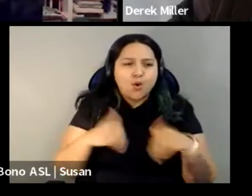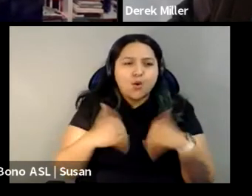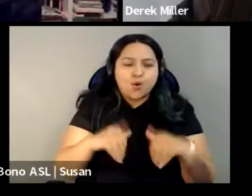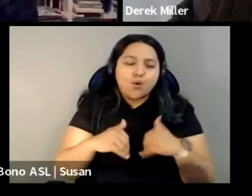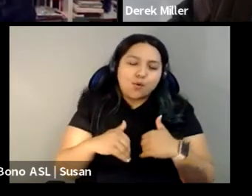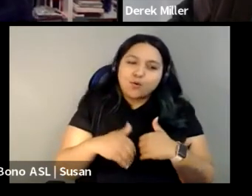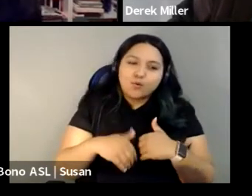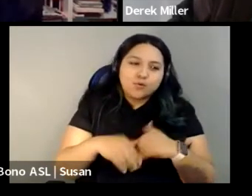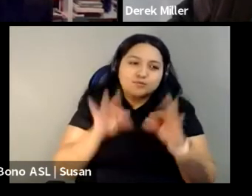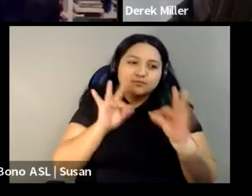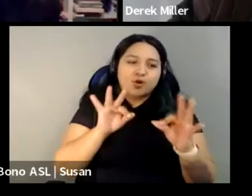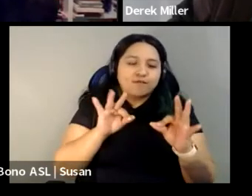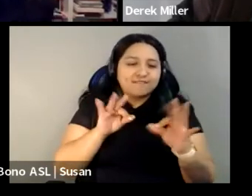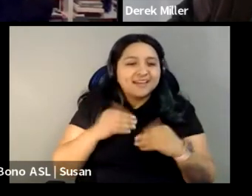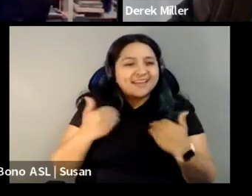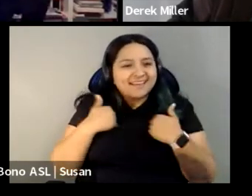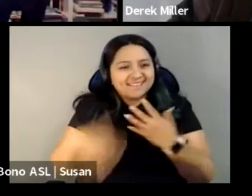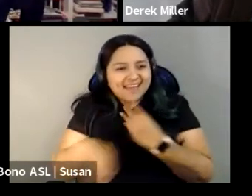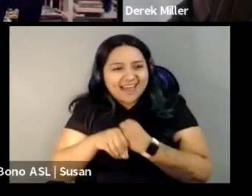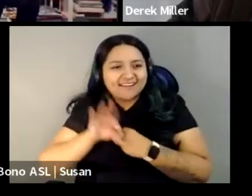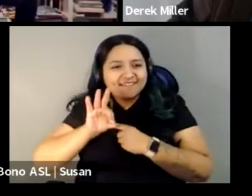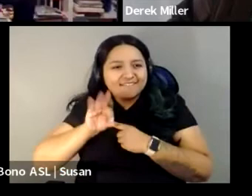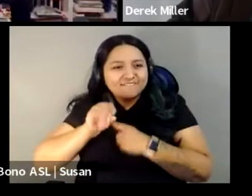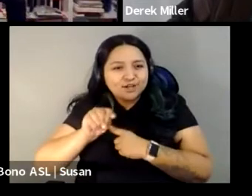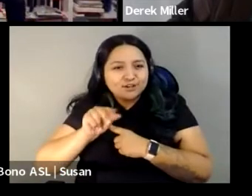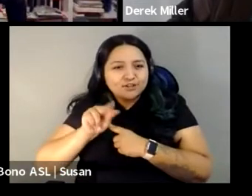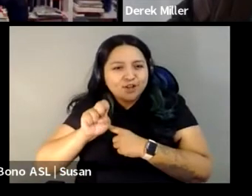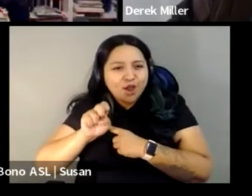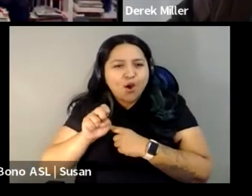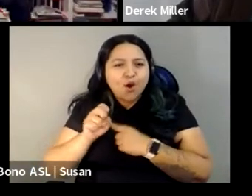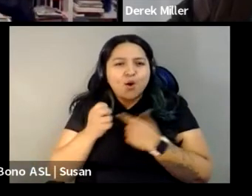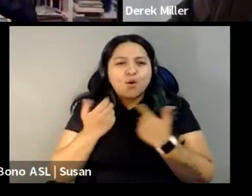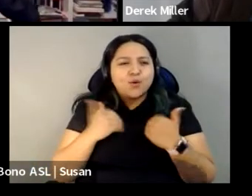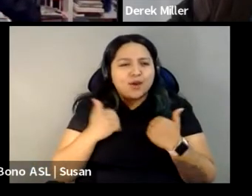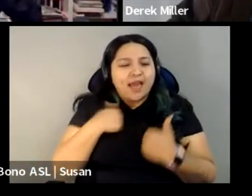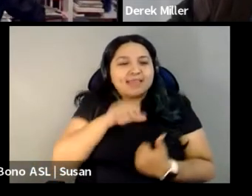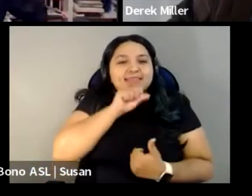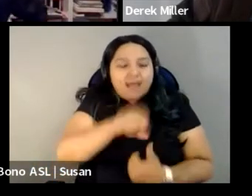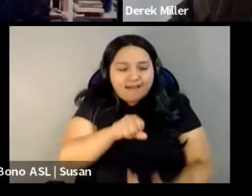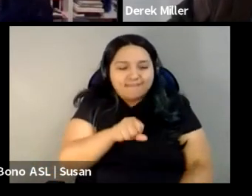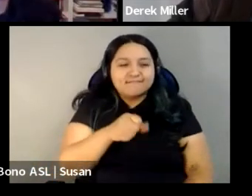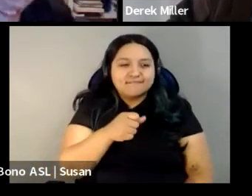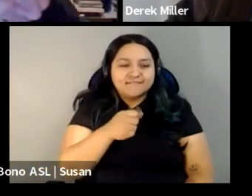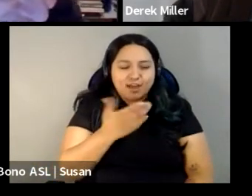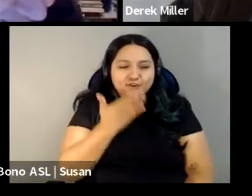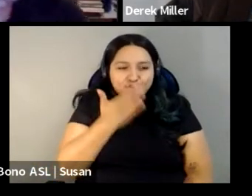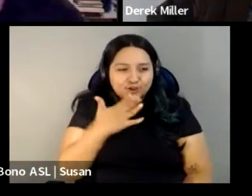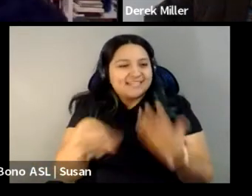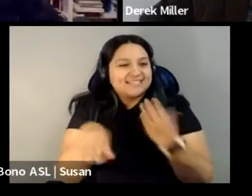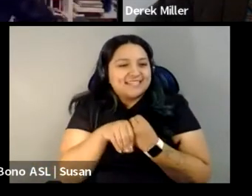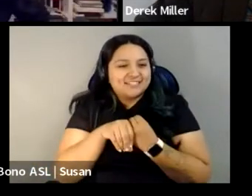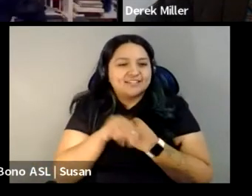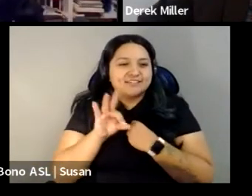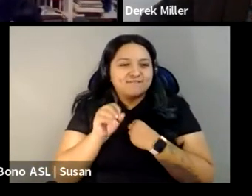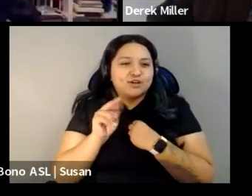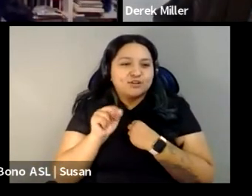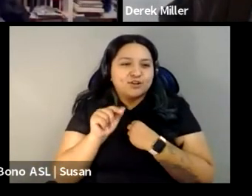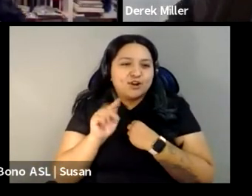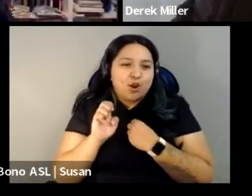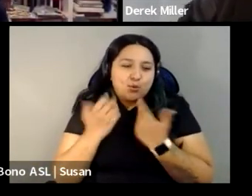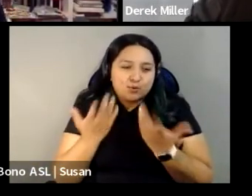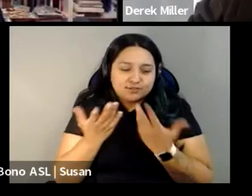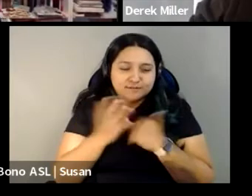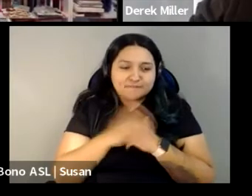that take the conversation in all these new directions. And I love a good footnote. There's pirates. And